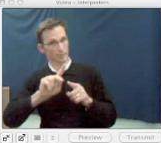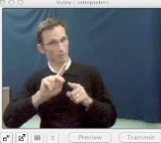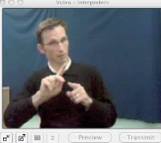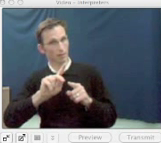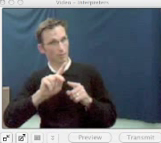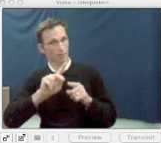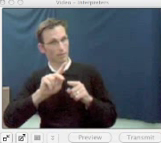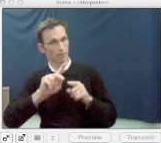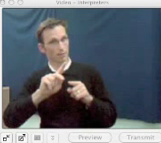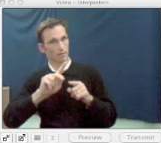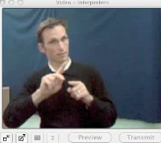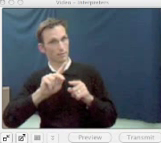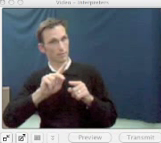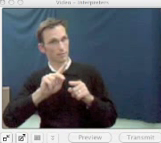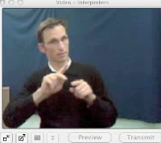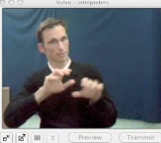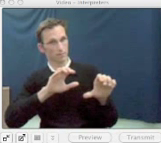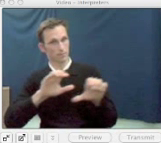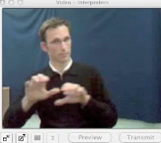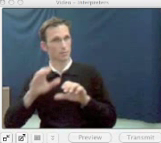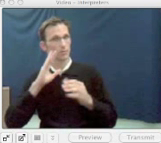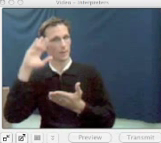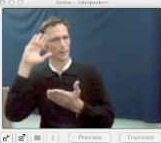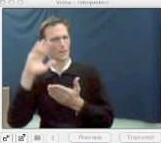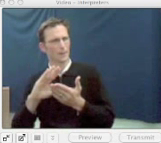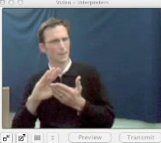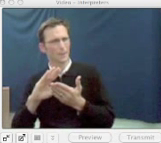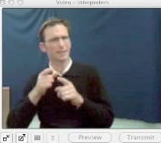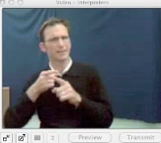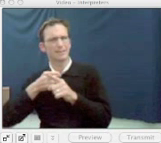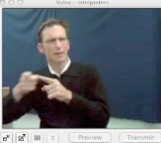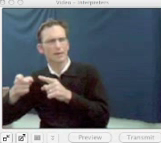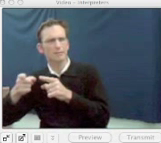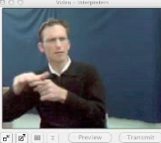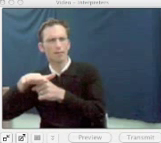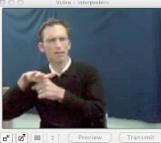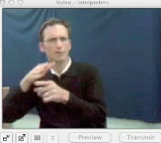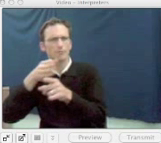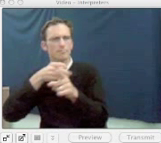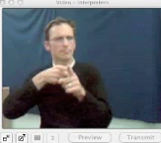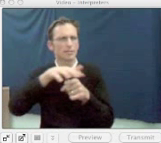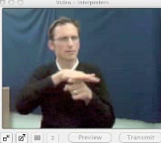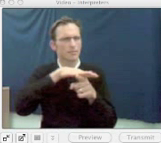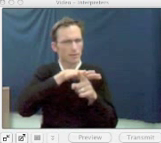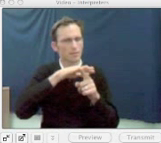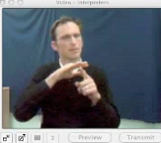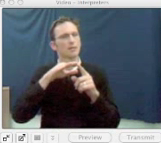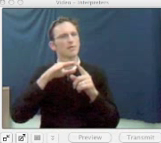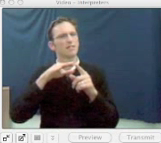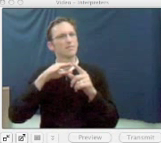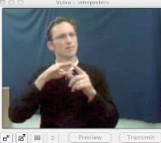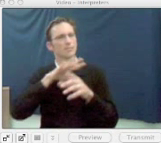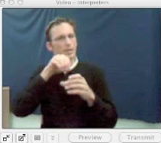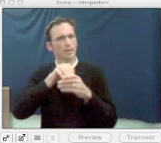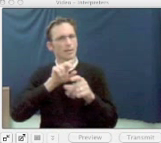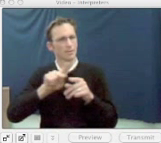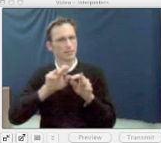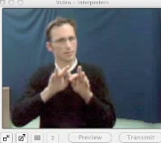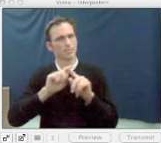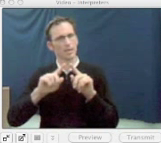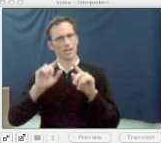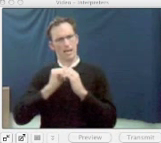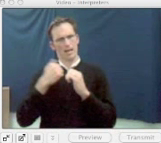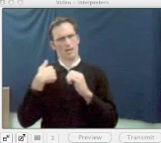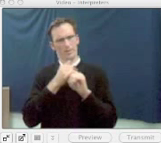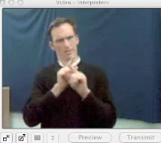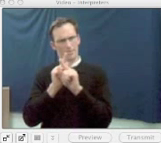the field of interpreting, but how can IEPs or mentors teach all of the contextual demands in